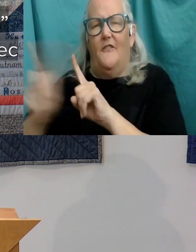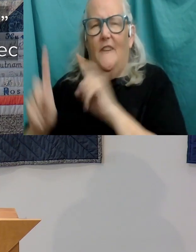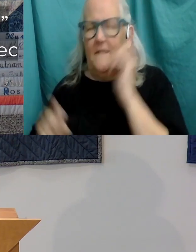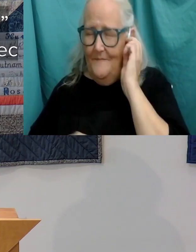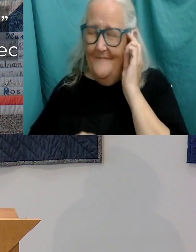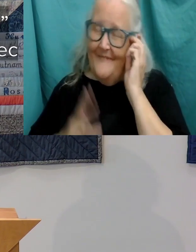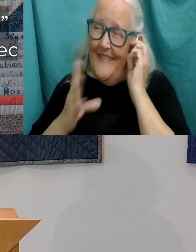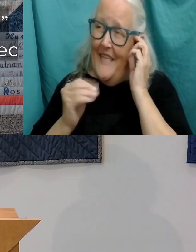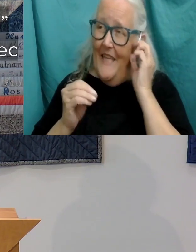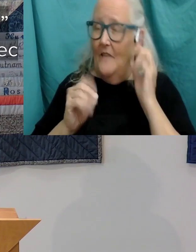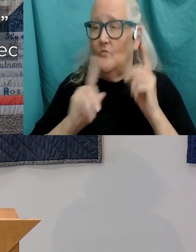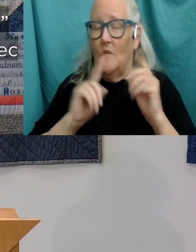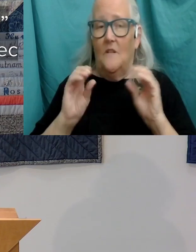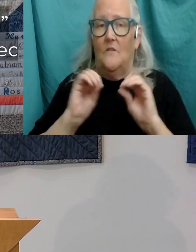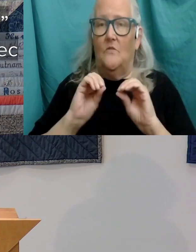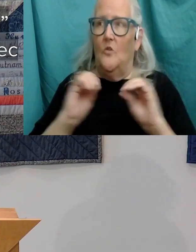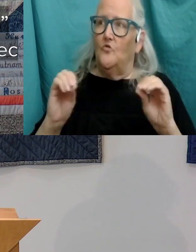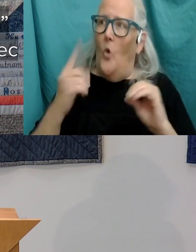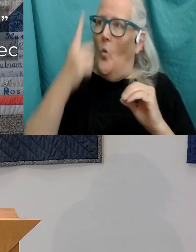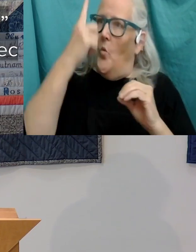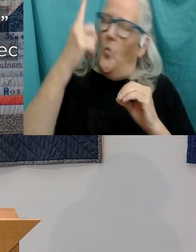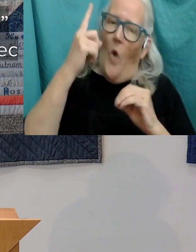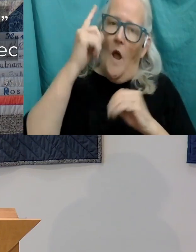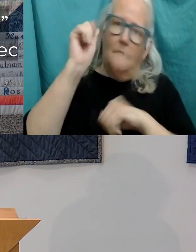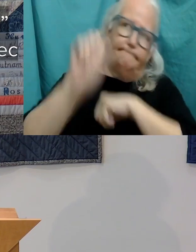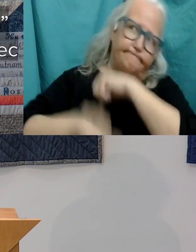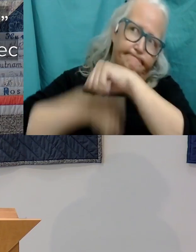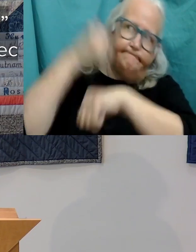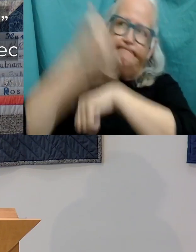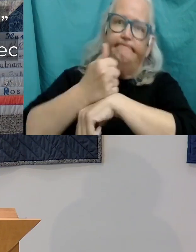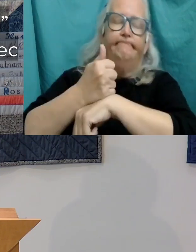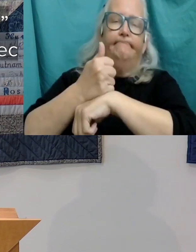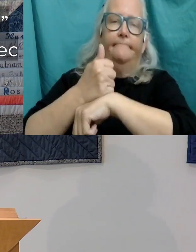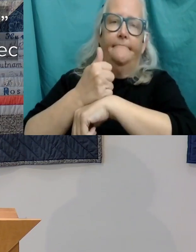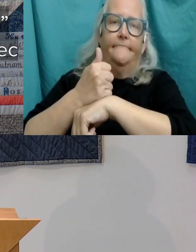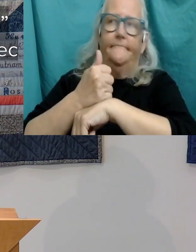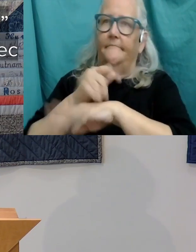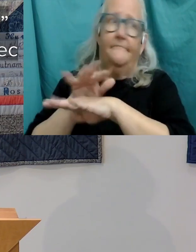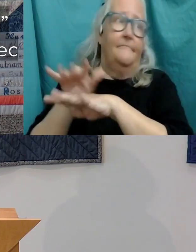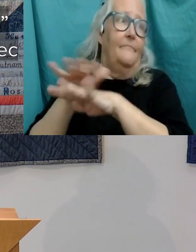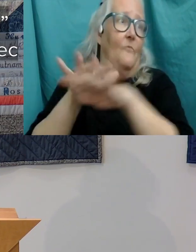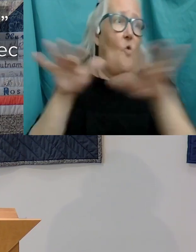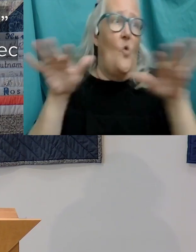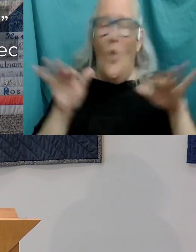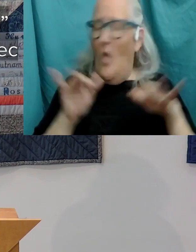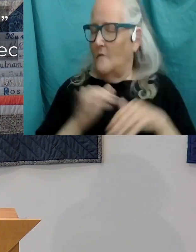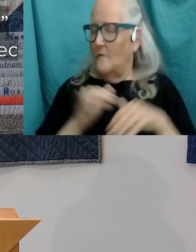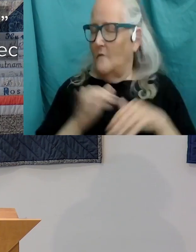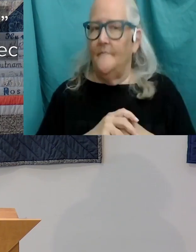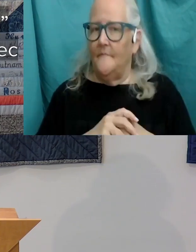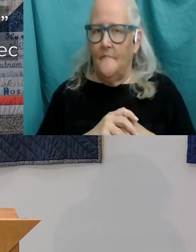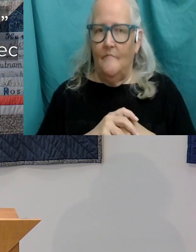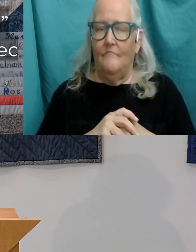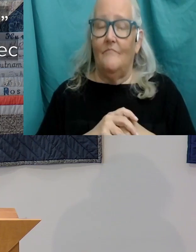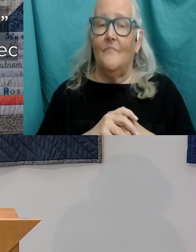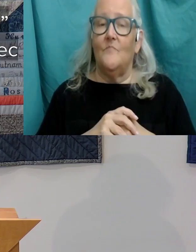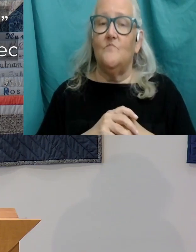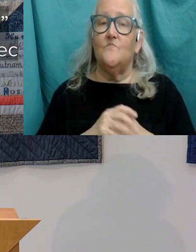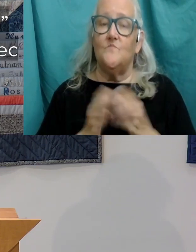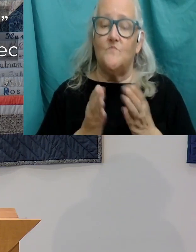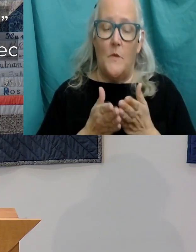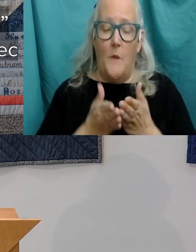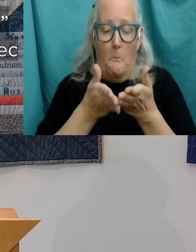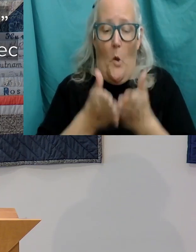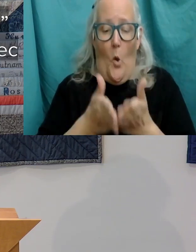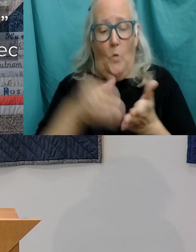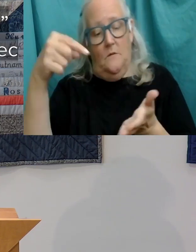of heterotopias would be found. The boat is a floating piece of space, a